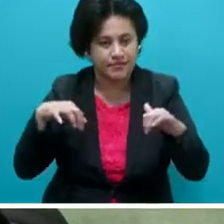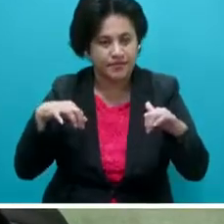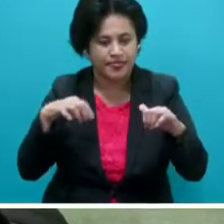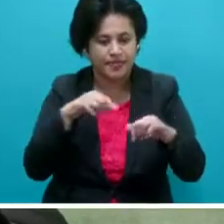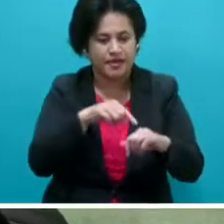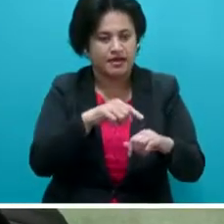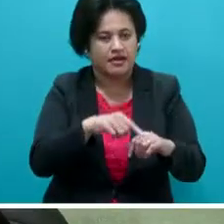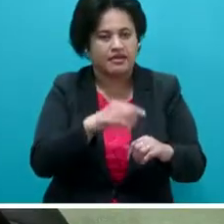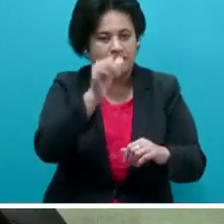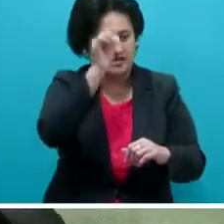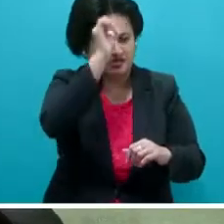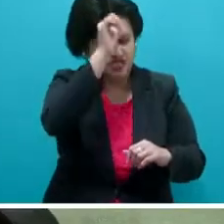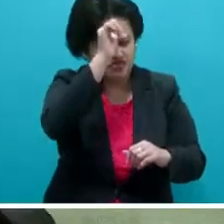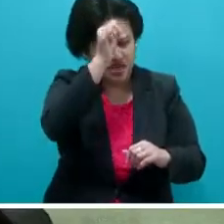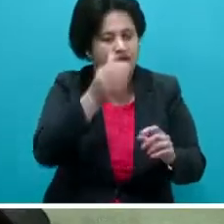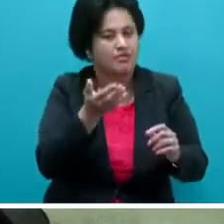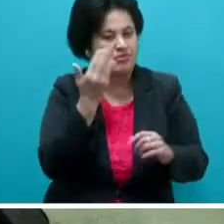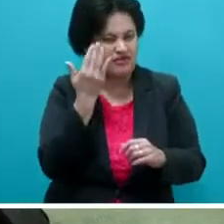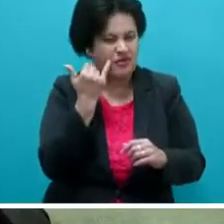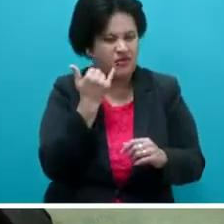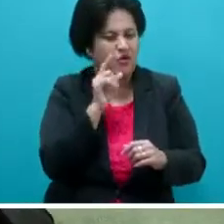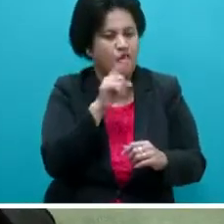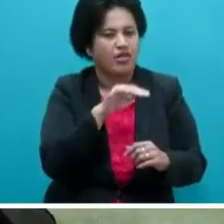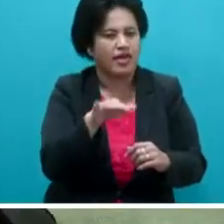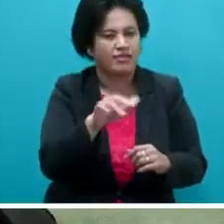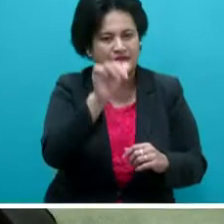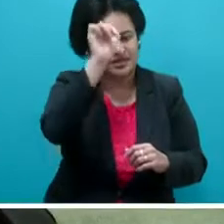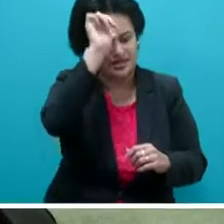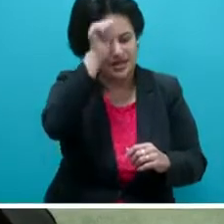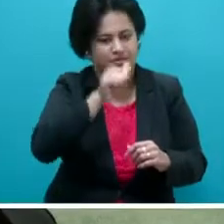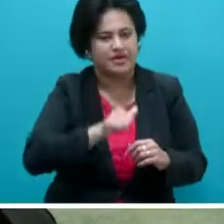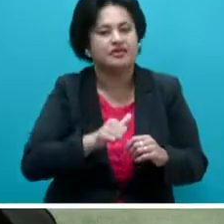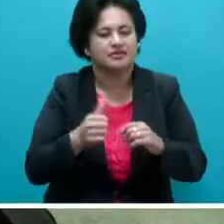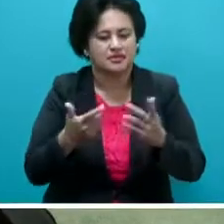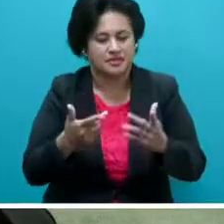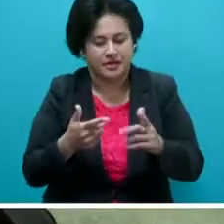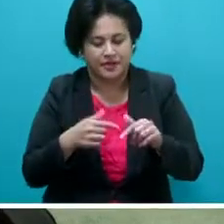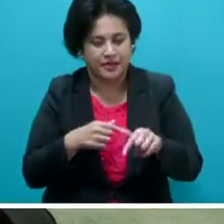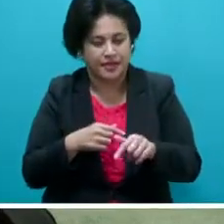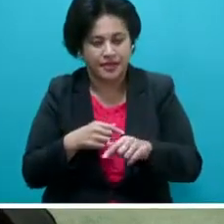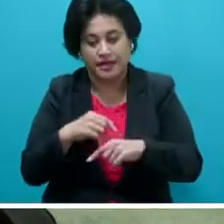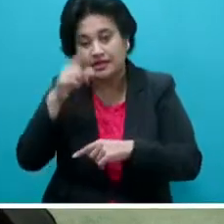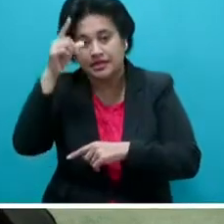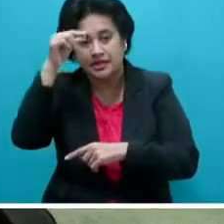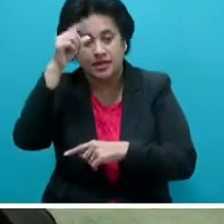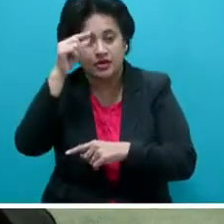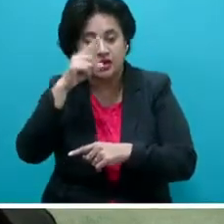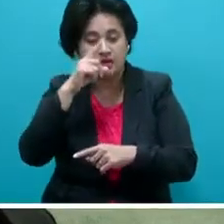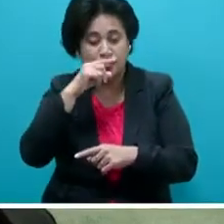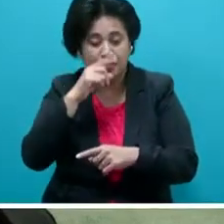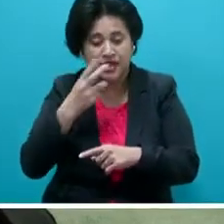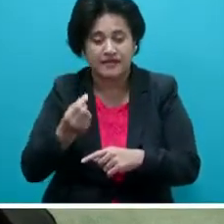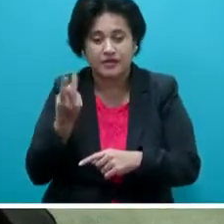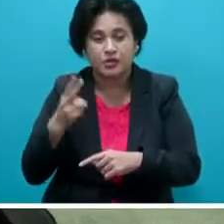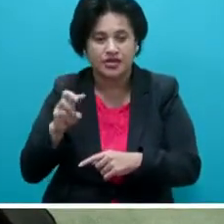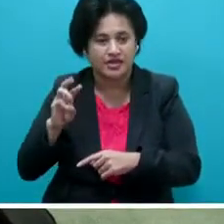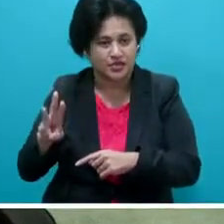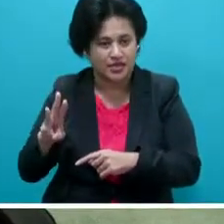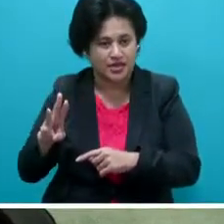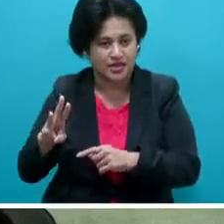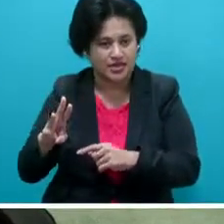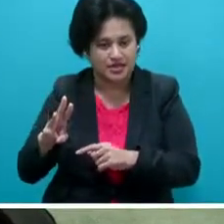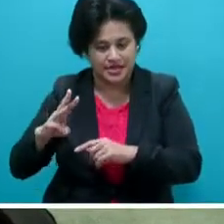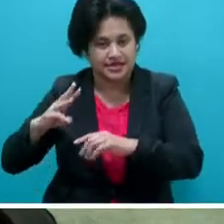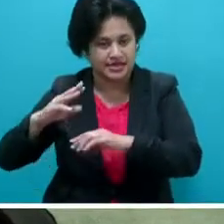etc. Those days they called Indians, Fijian Indian seats. The Itoke people had 23 seats, of